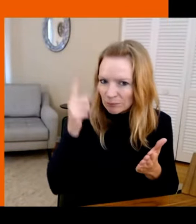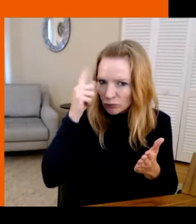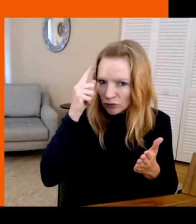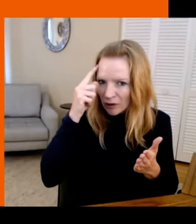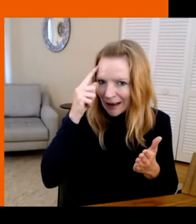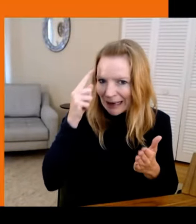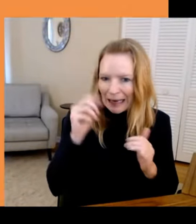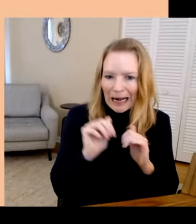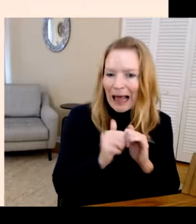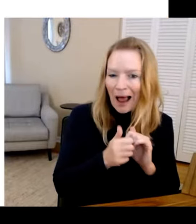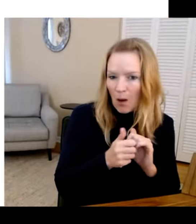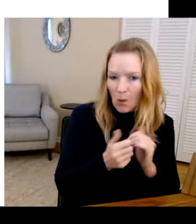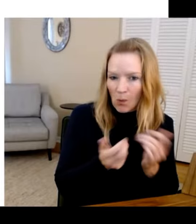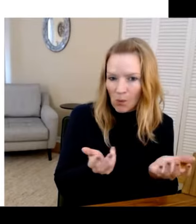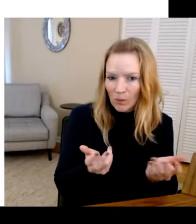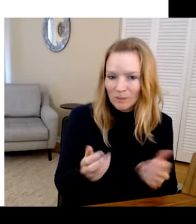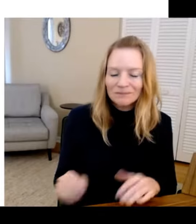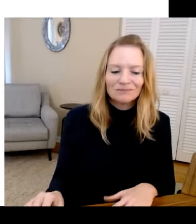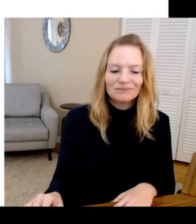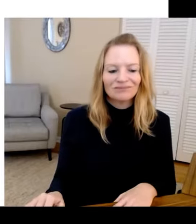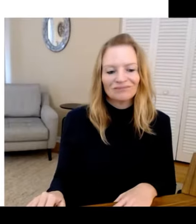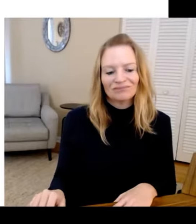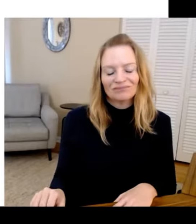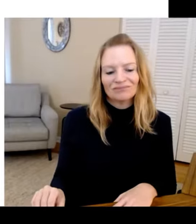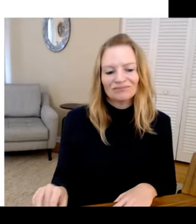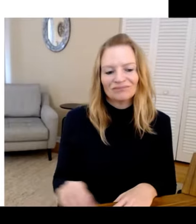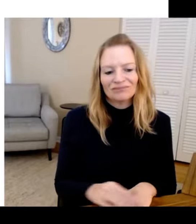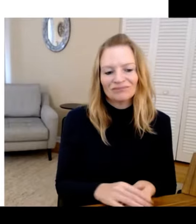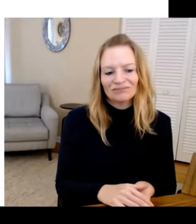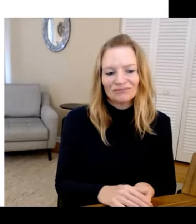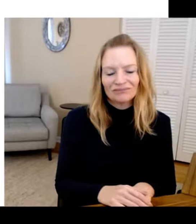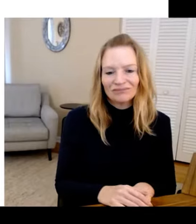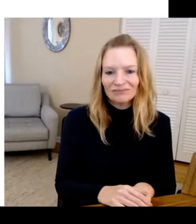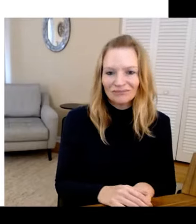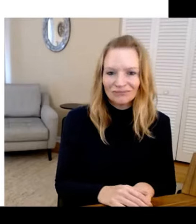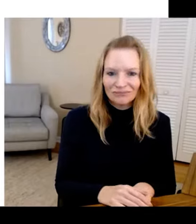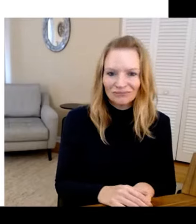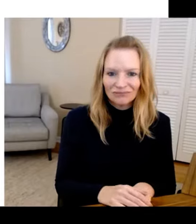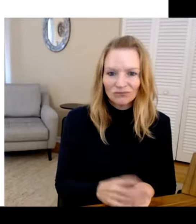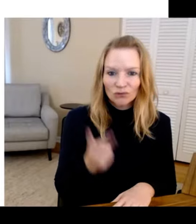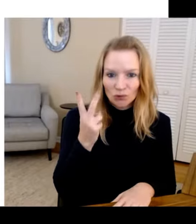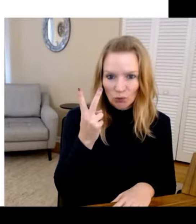So who studies the brain and how?